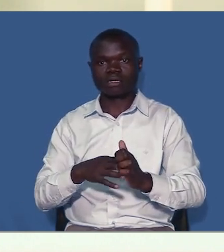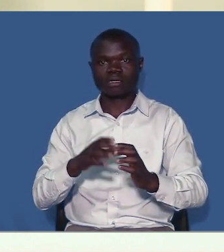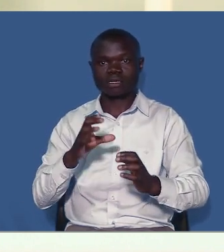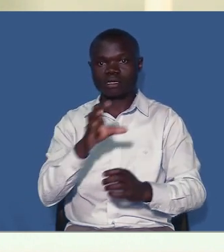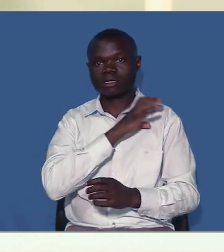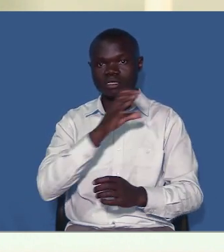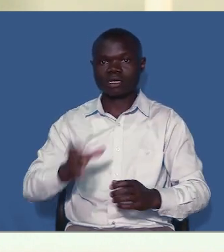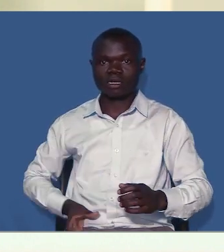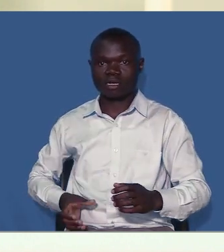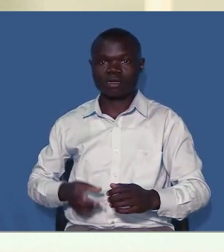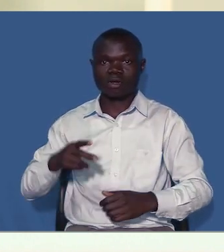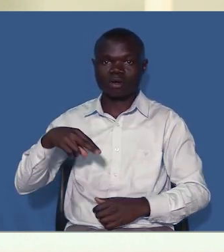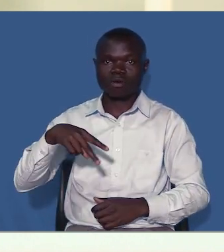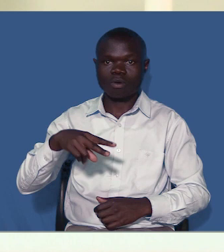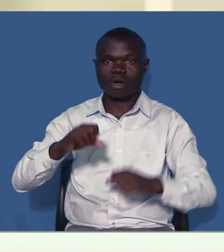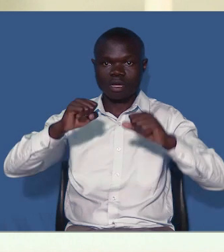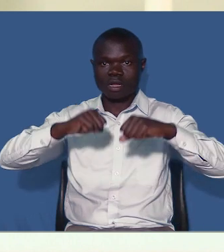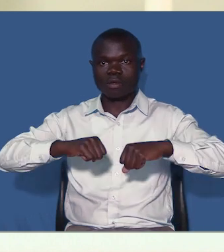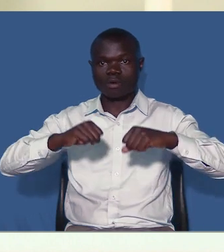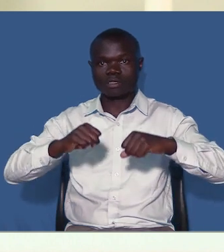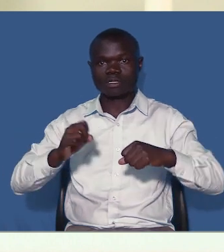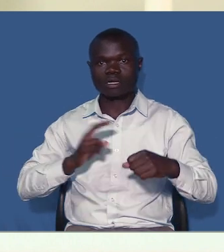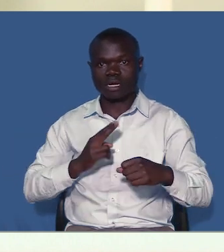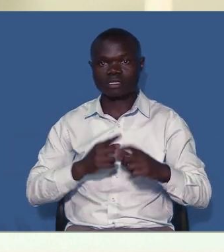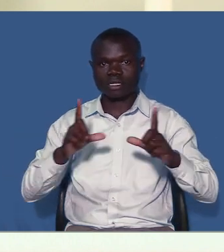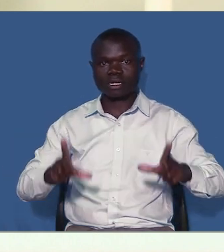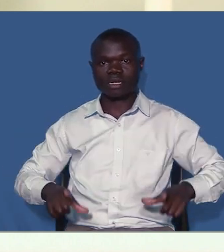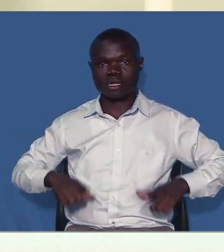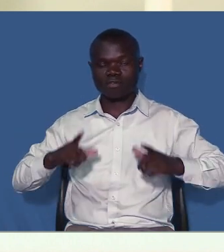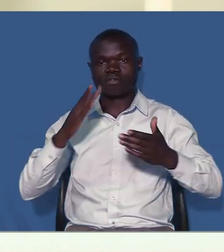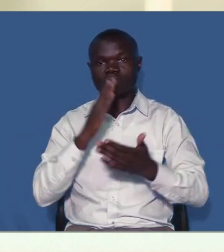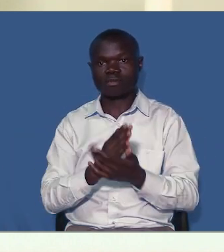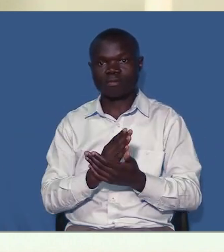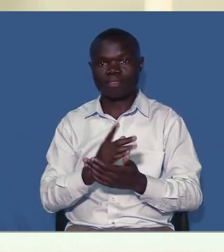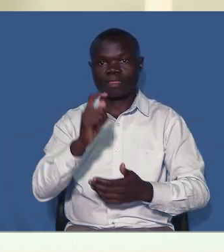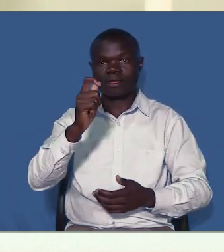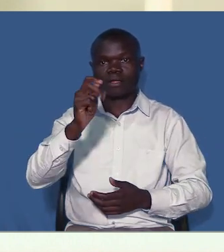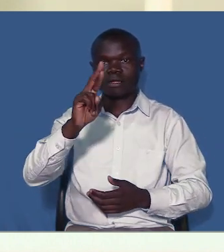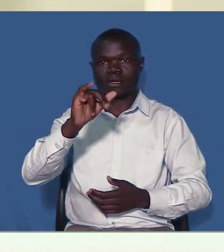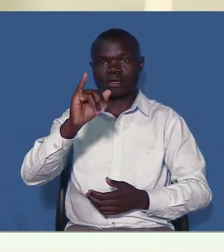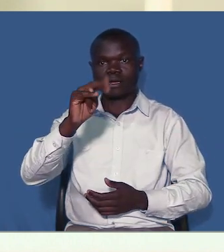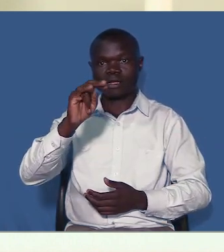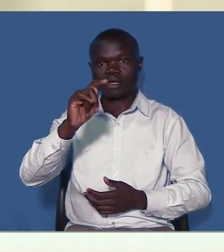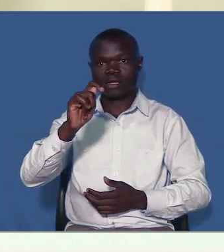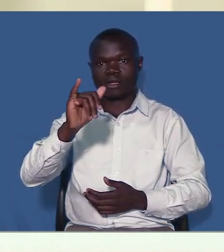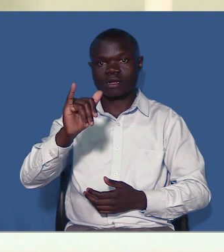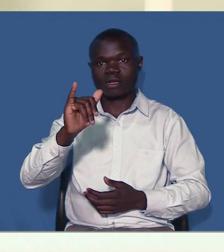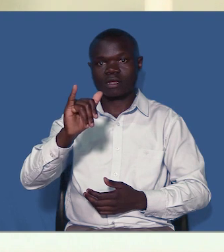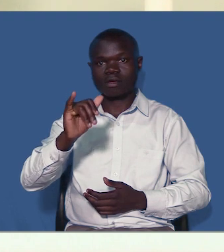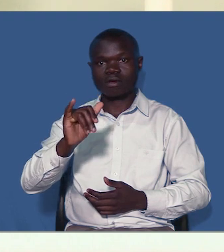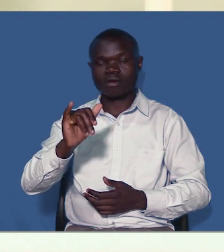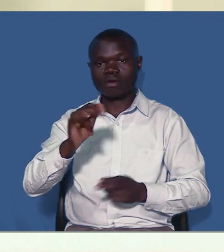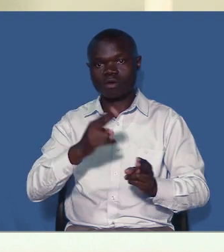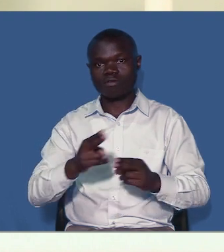and enables us to live according to God's will. The Trinity formula used in baptism